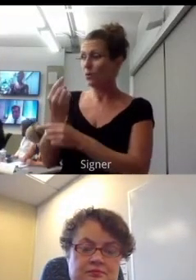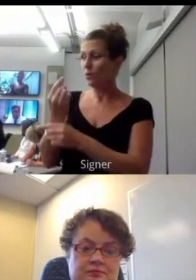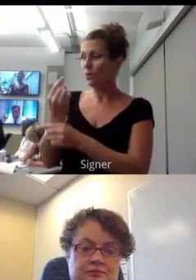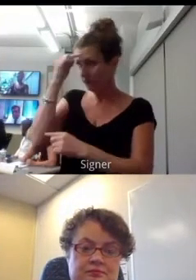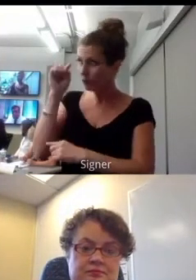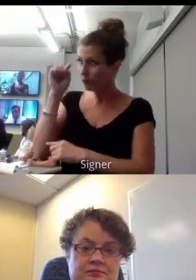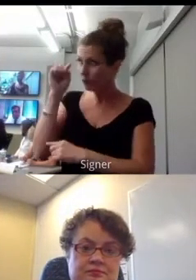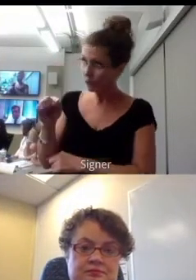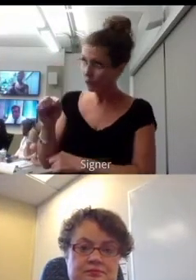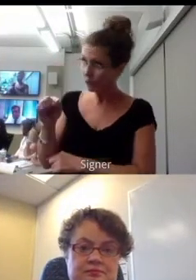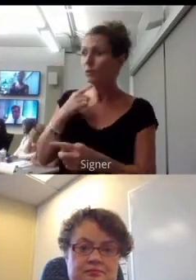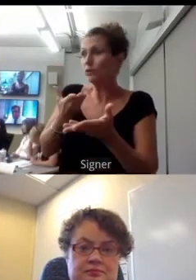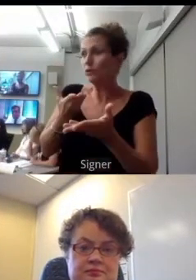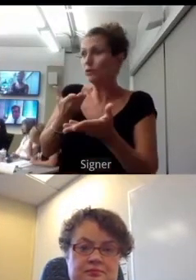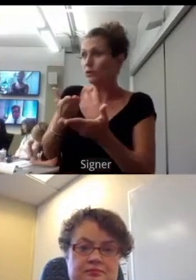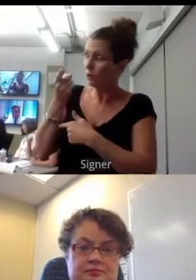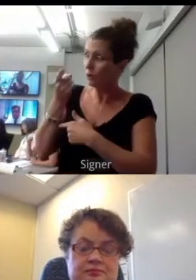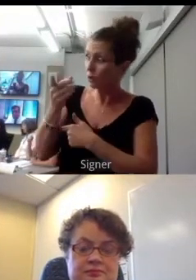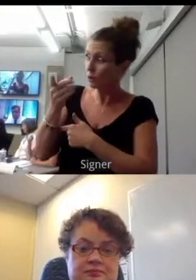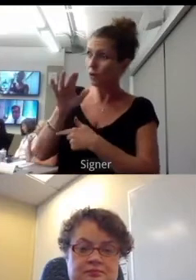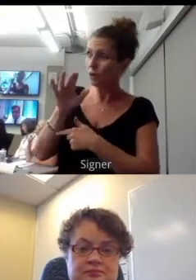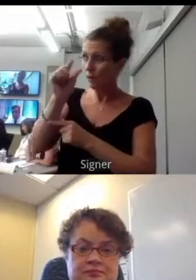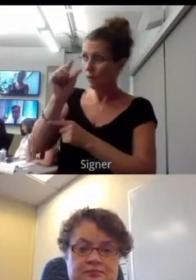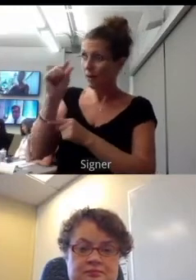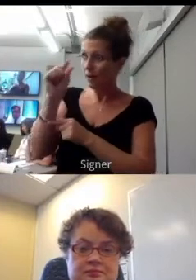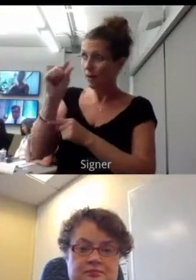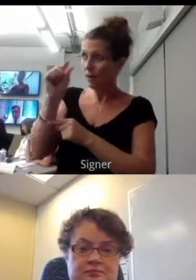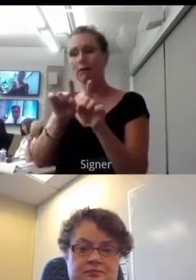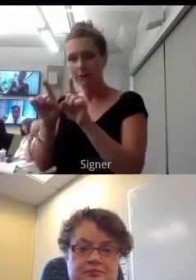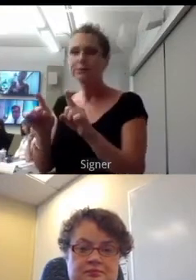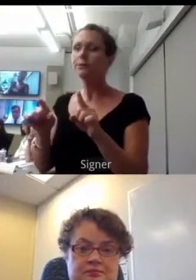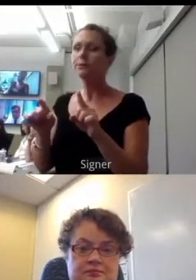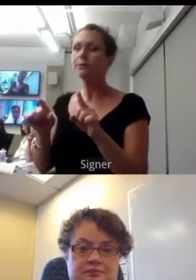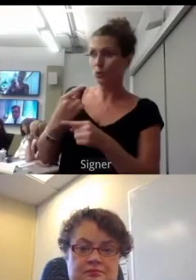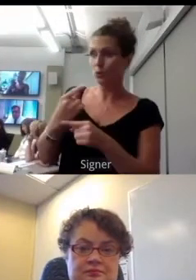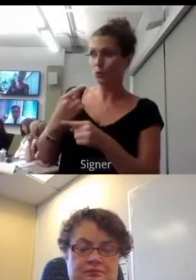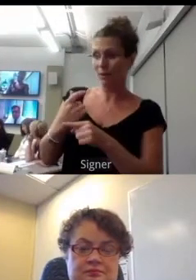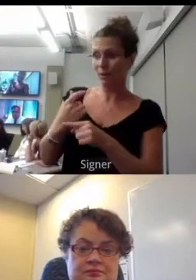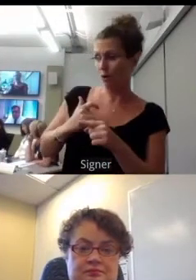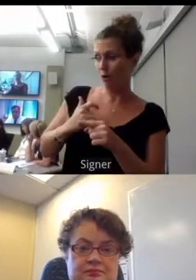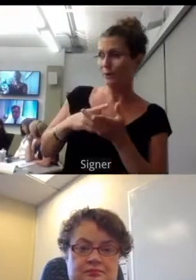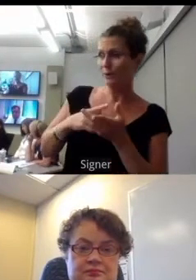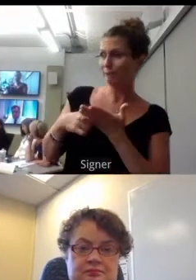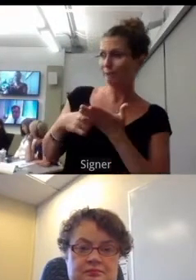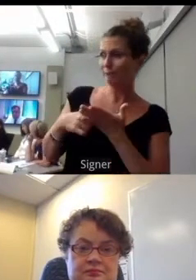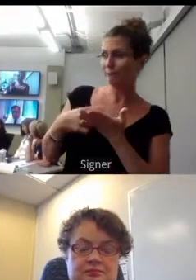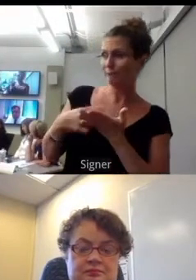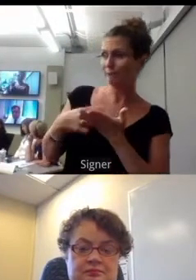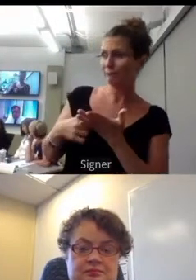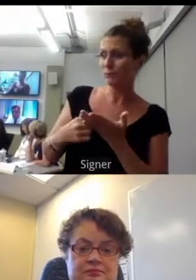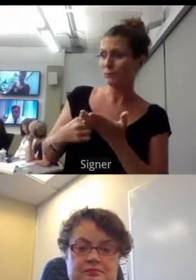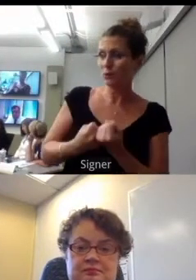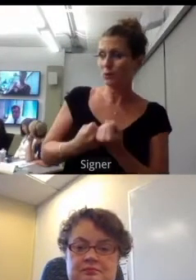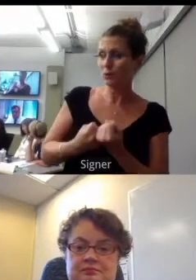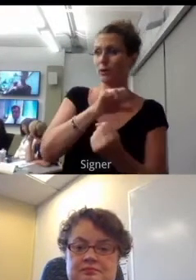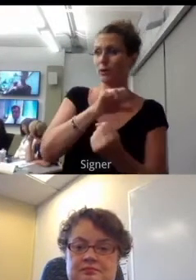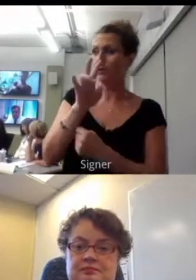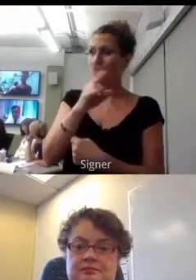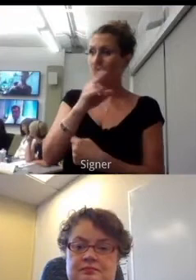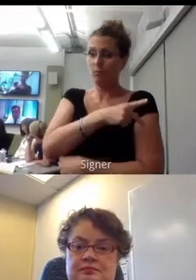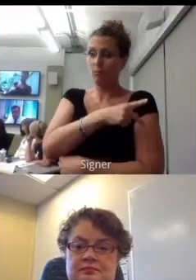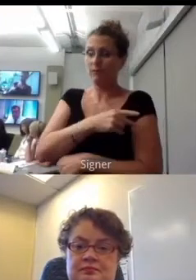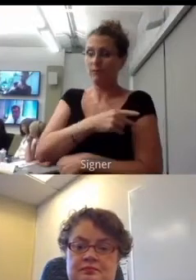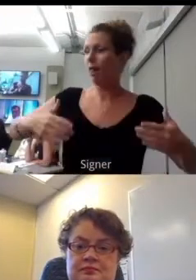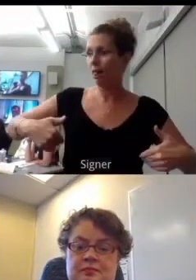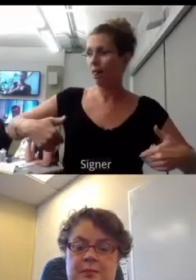this discussion this morning can assist those 7 provinces that have not yet developed an accessibility law. We hope they all will. But also other